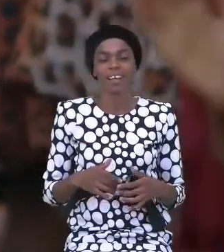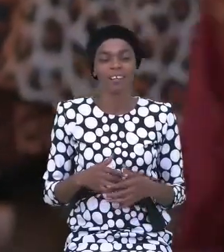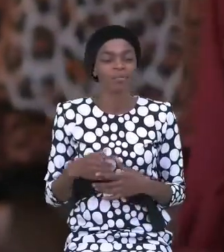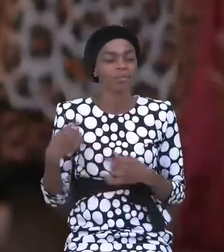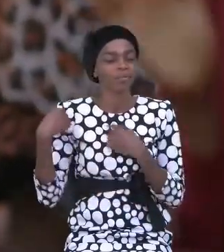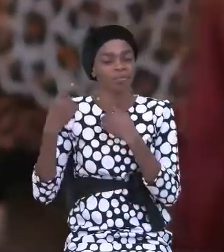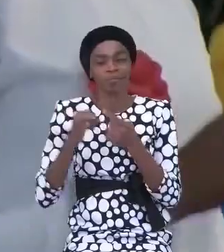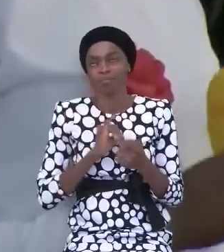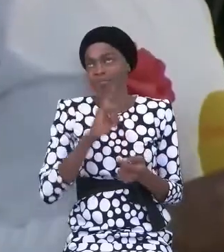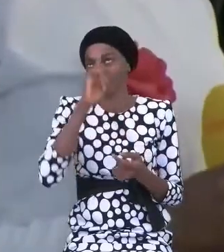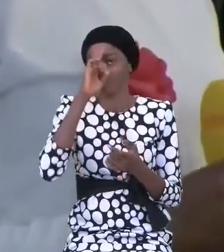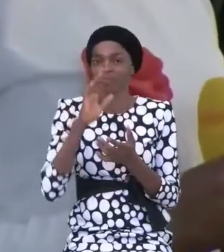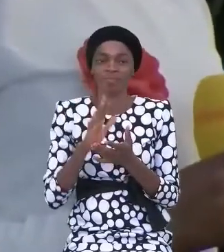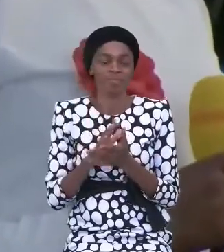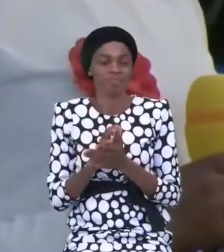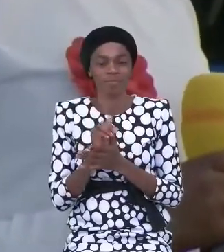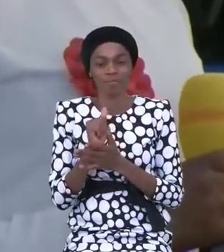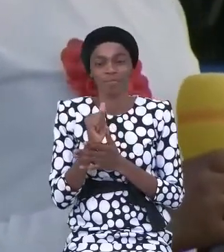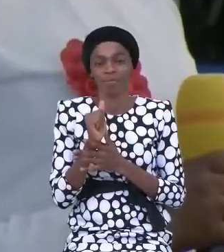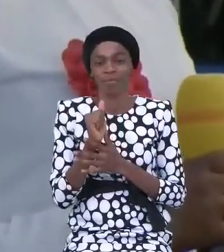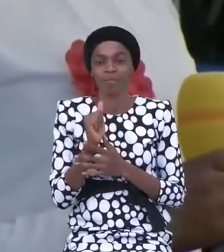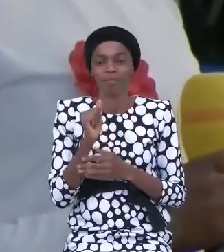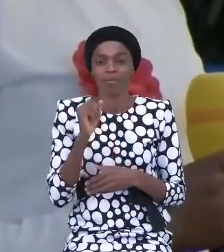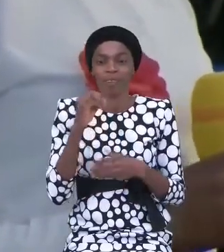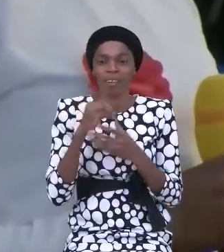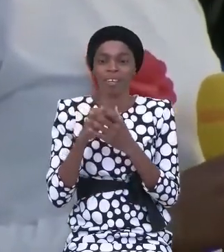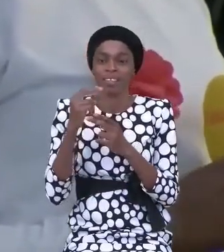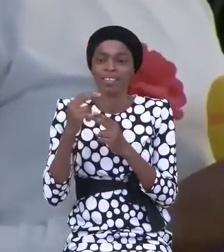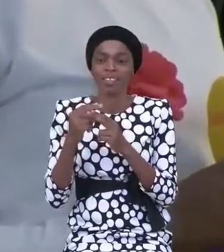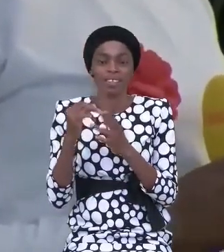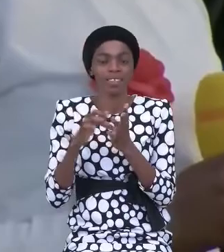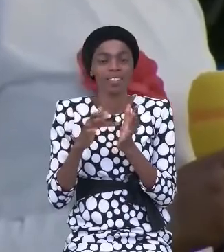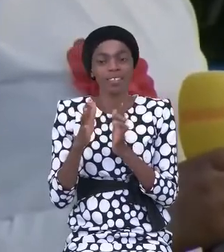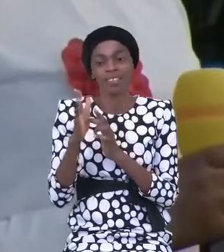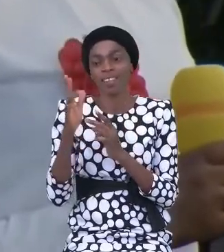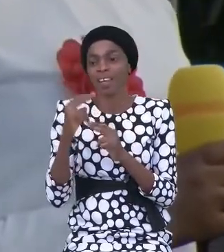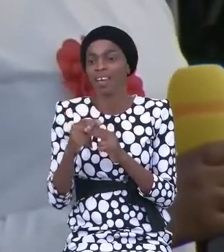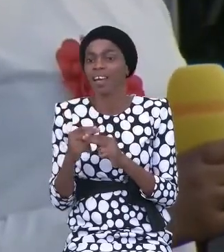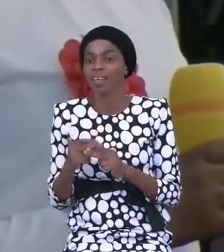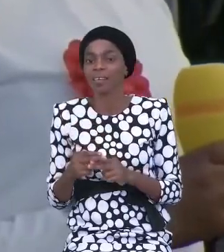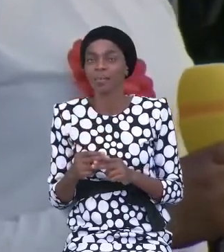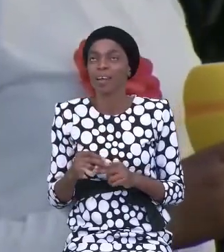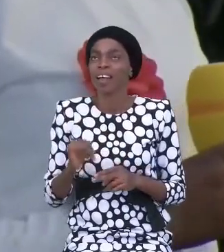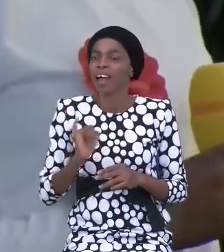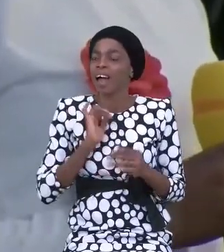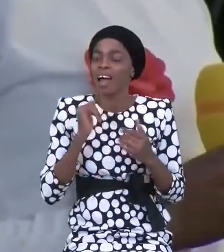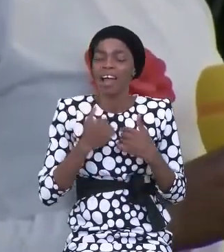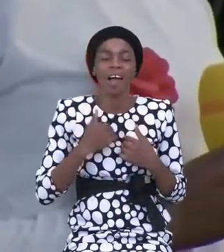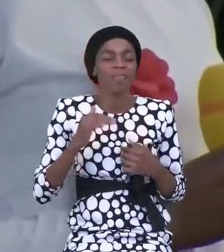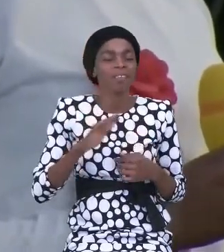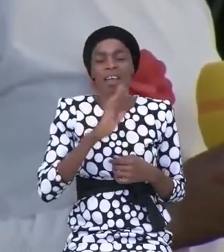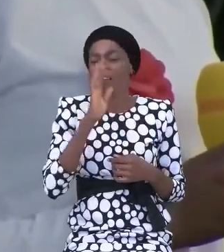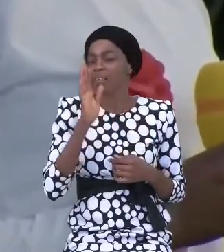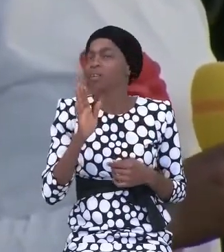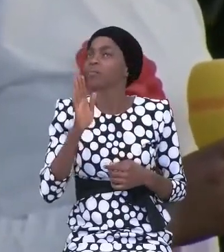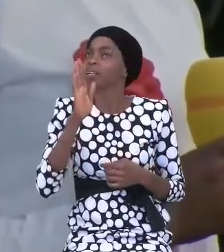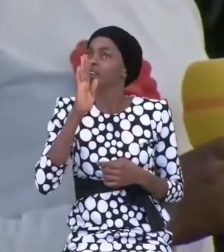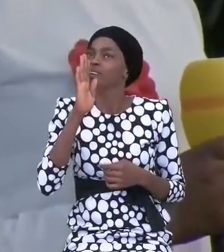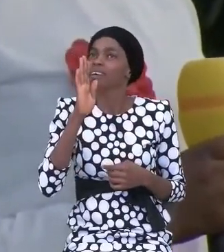disappointed. Since I believe in Jesus' name, I have